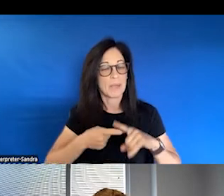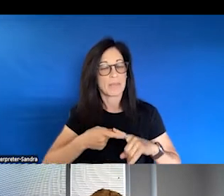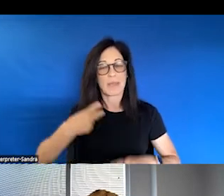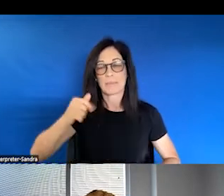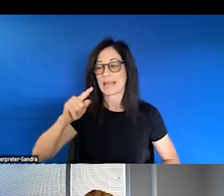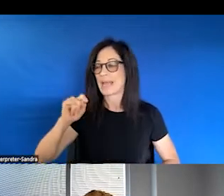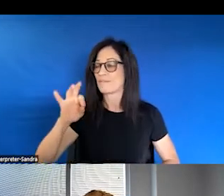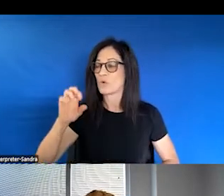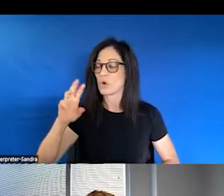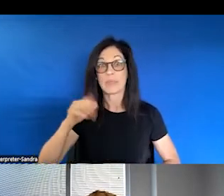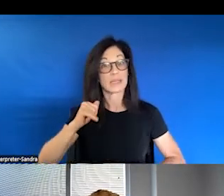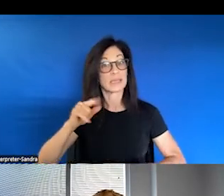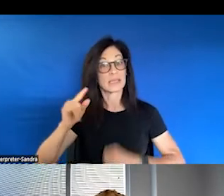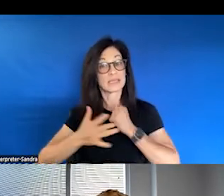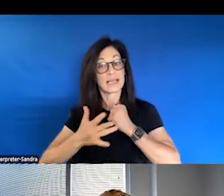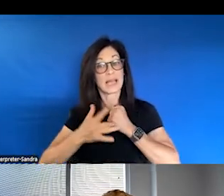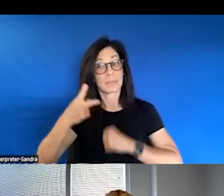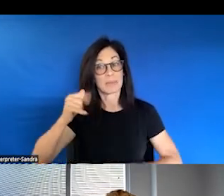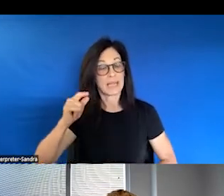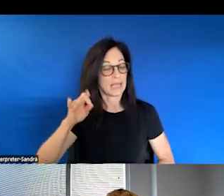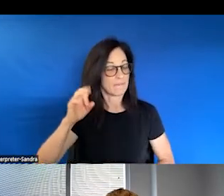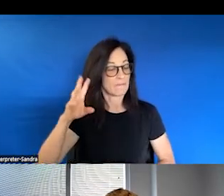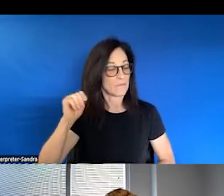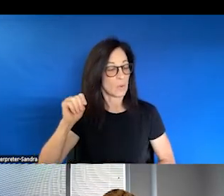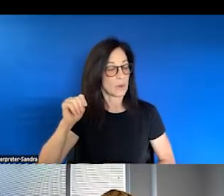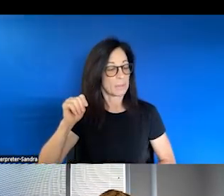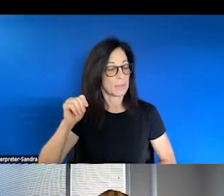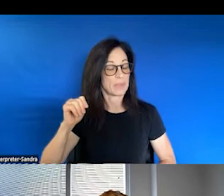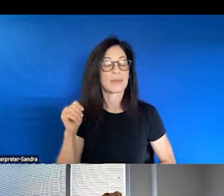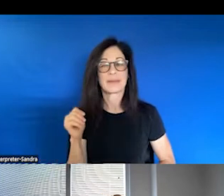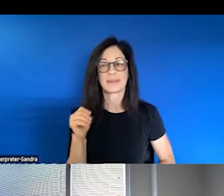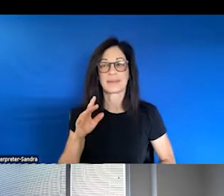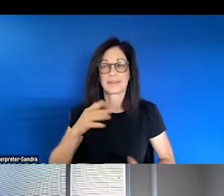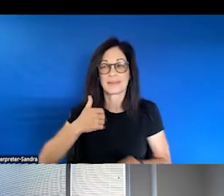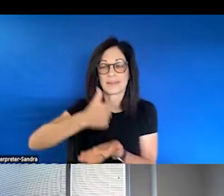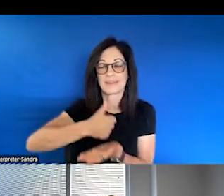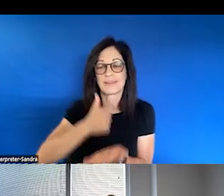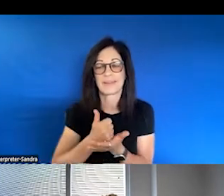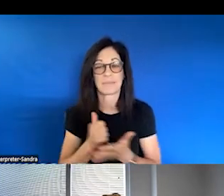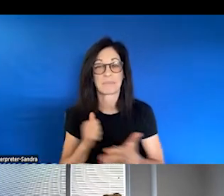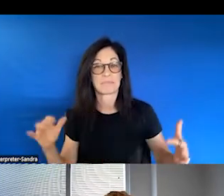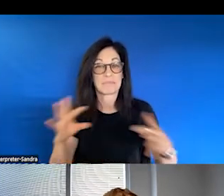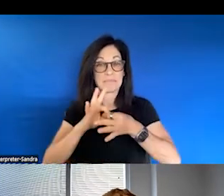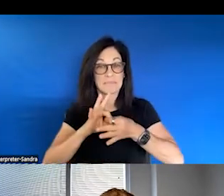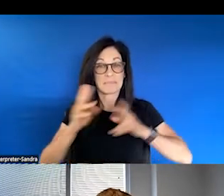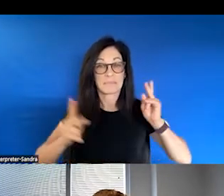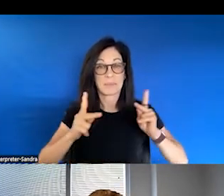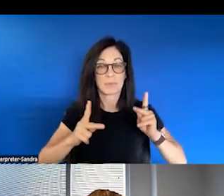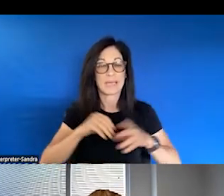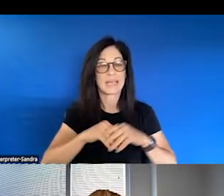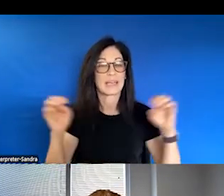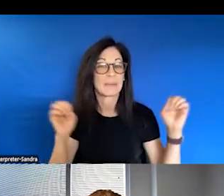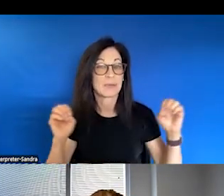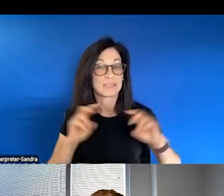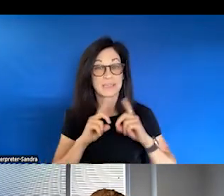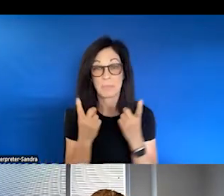tech platform that you have created, your organization has created to help connect people who are in the emergency